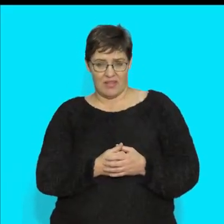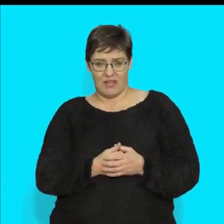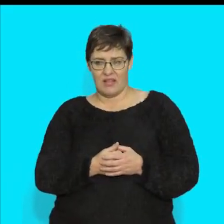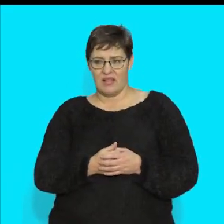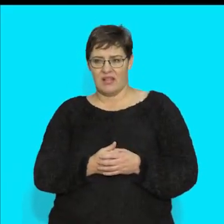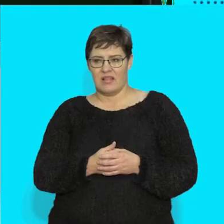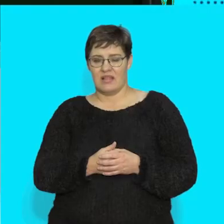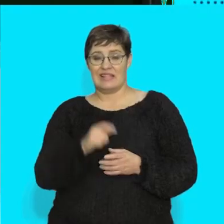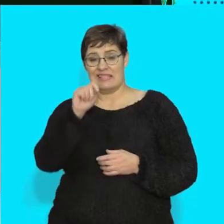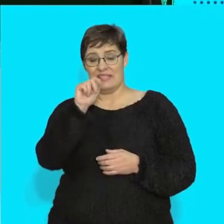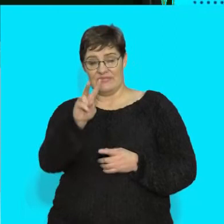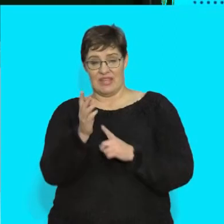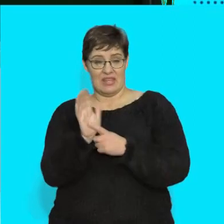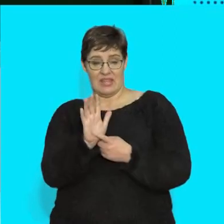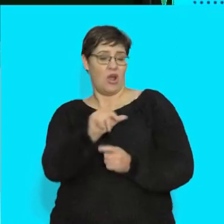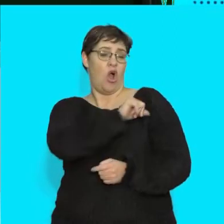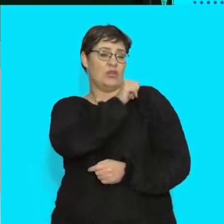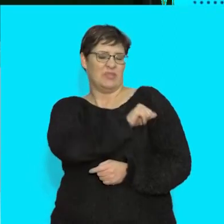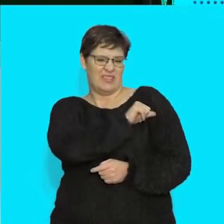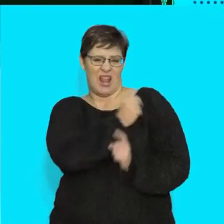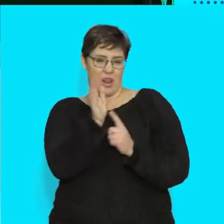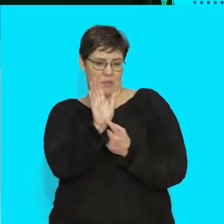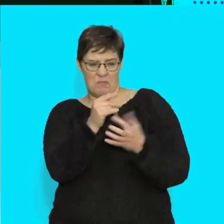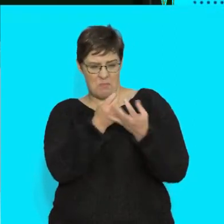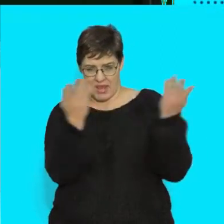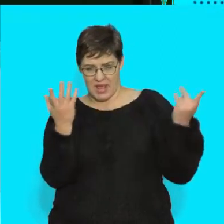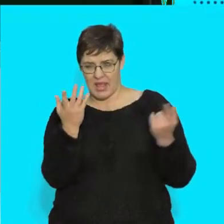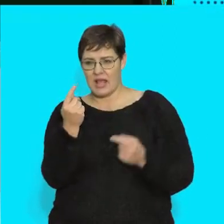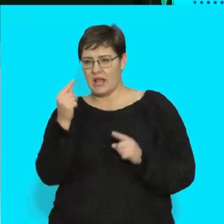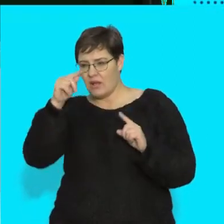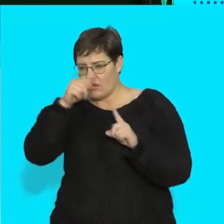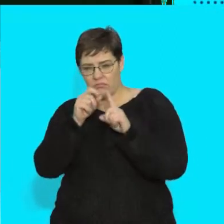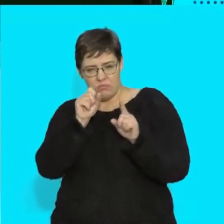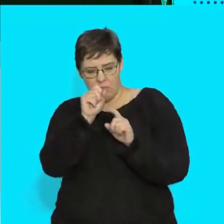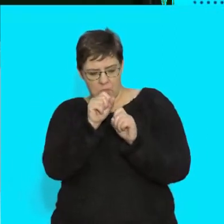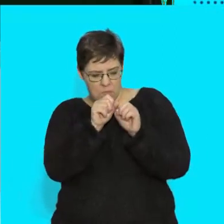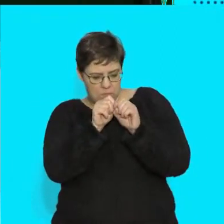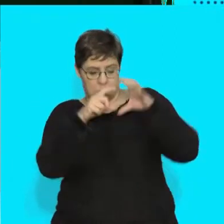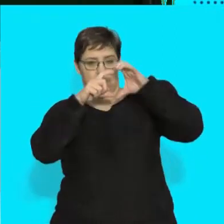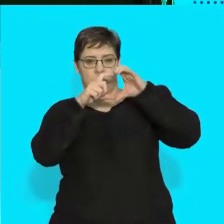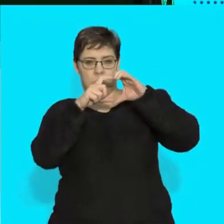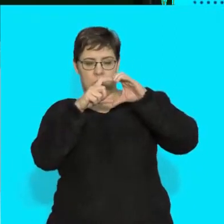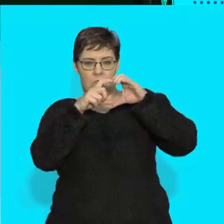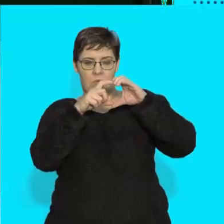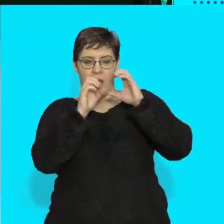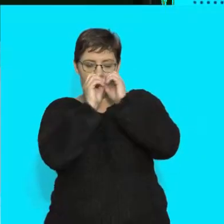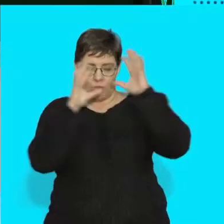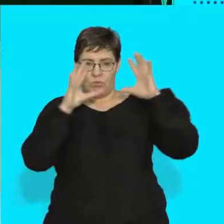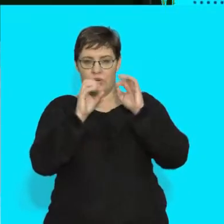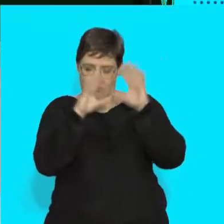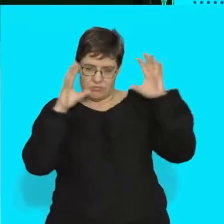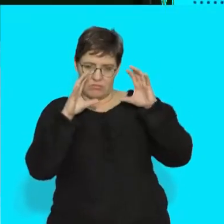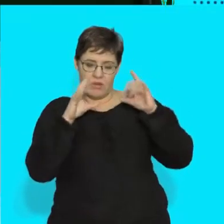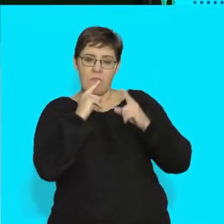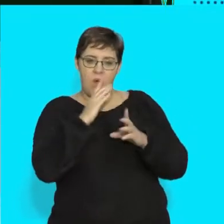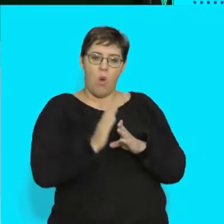the TV series, lots of hospital series, they send in a little thing and the balloon pops open and it